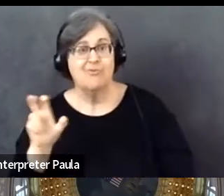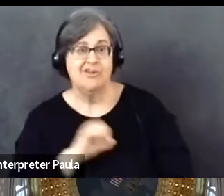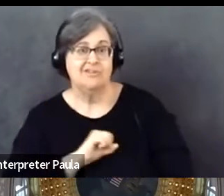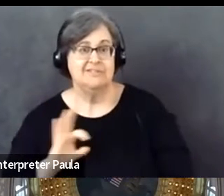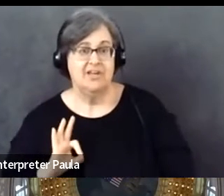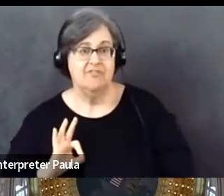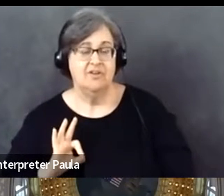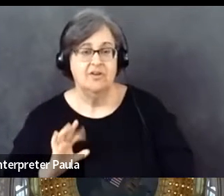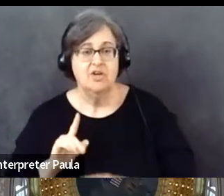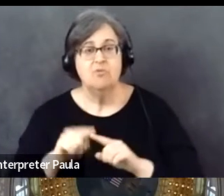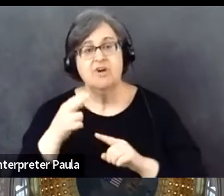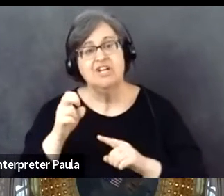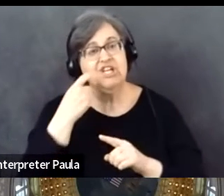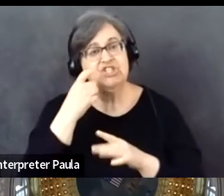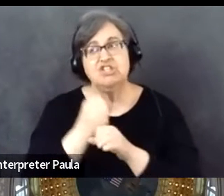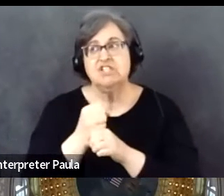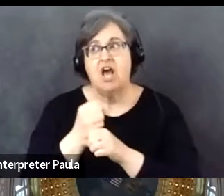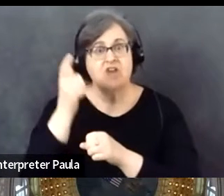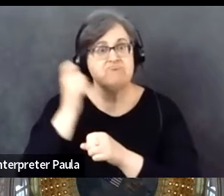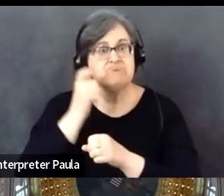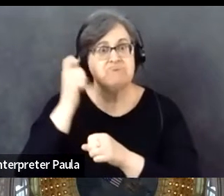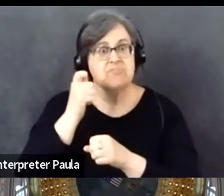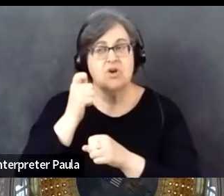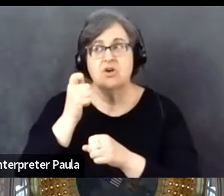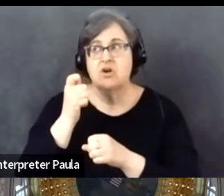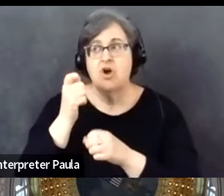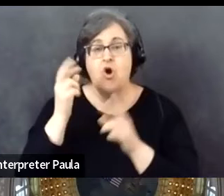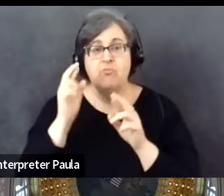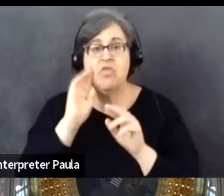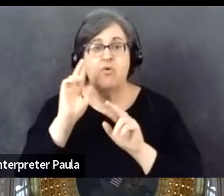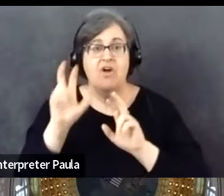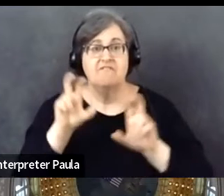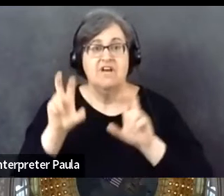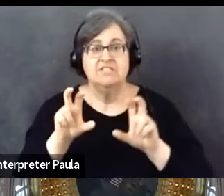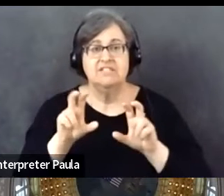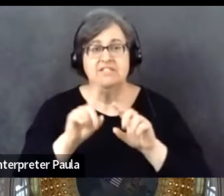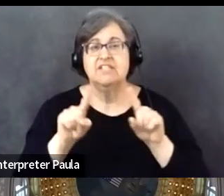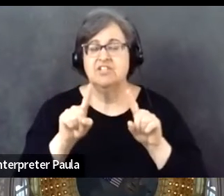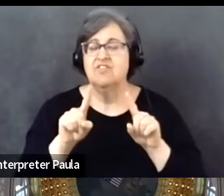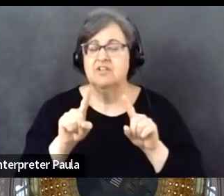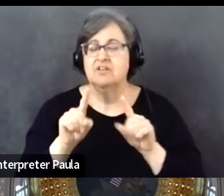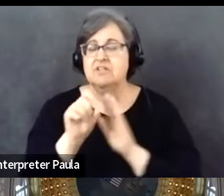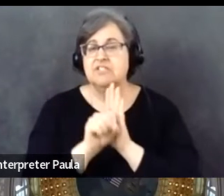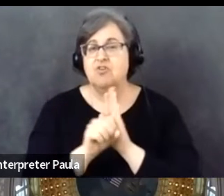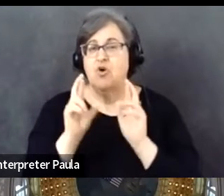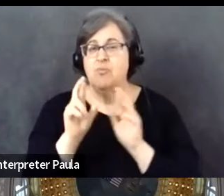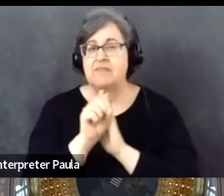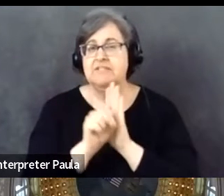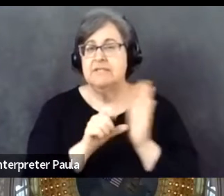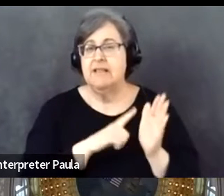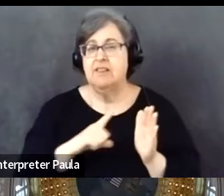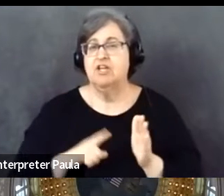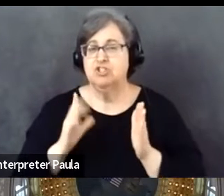had just secured an endowment where they were going to start investing, hoping that, and this is a different state, that state's legislator will follow in there.